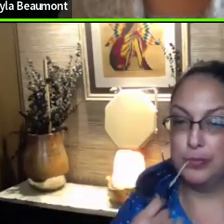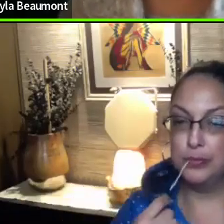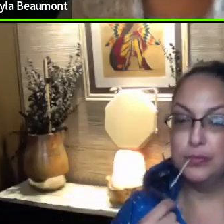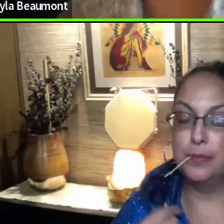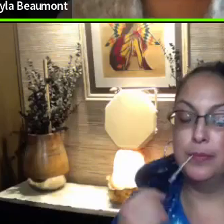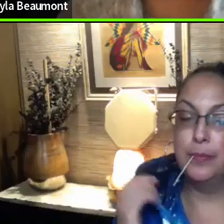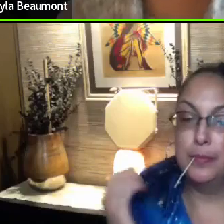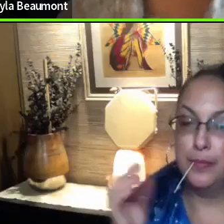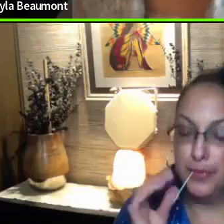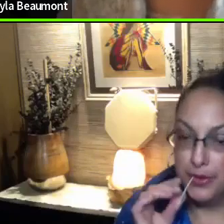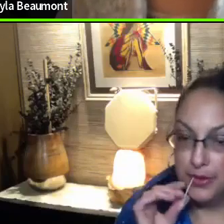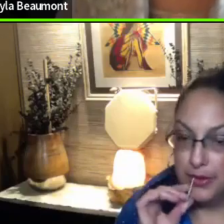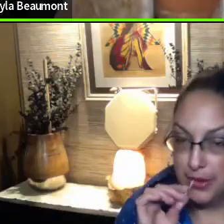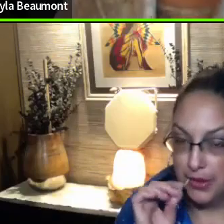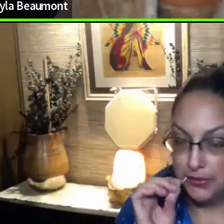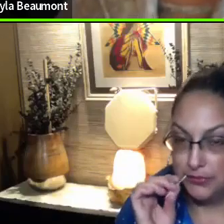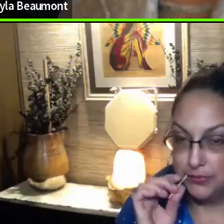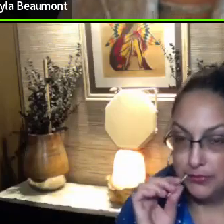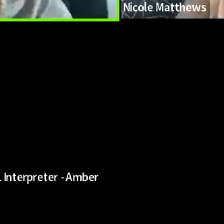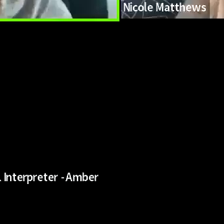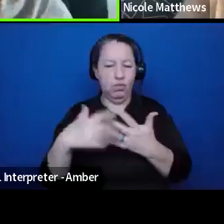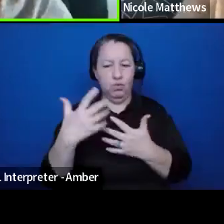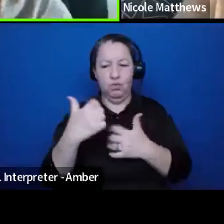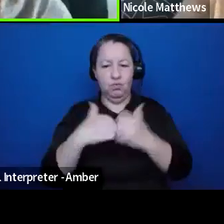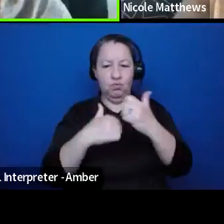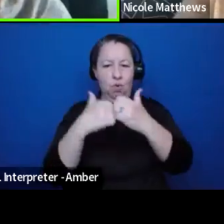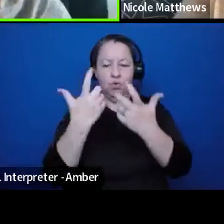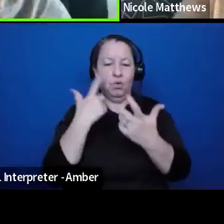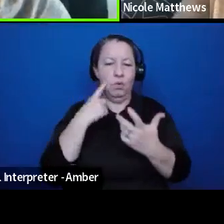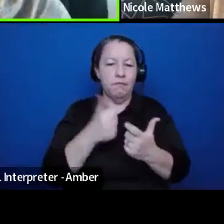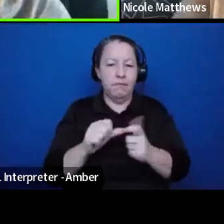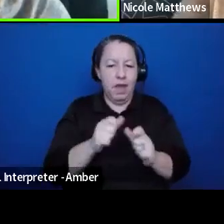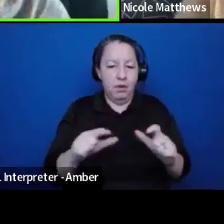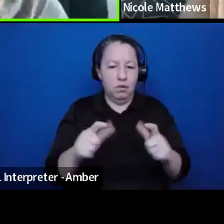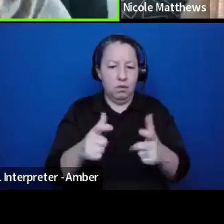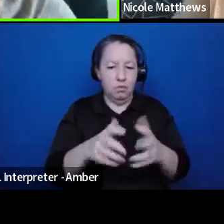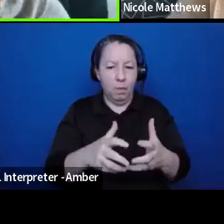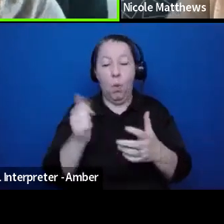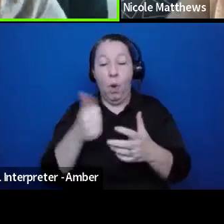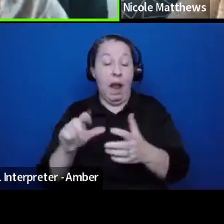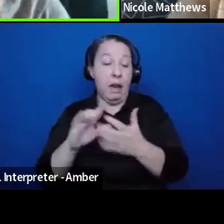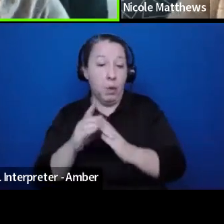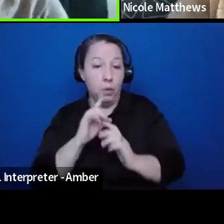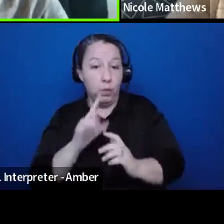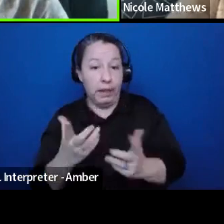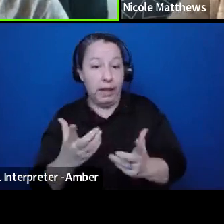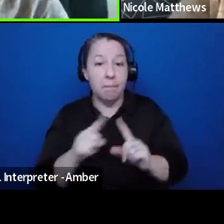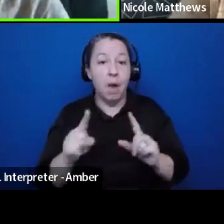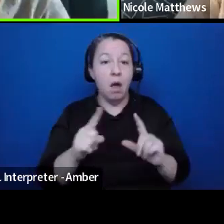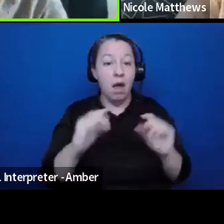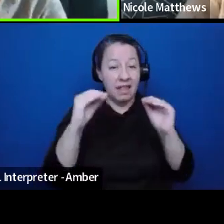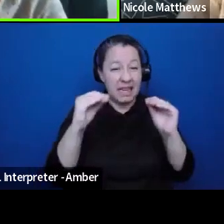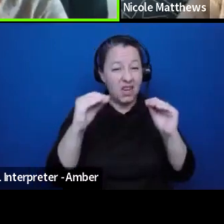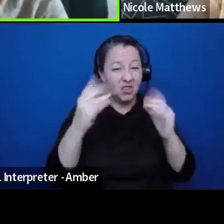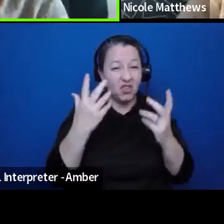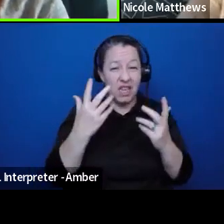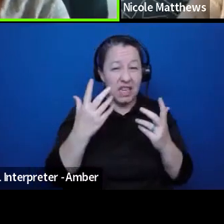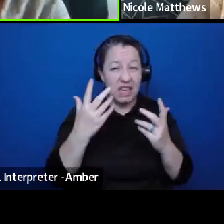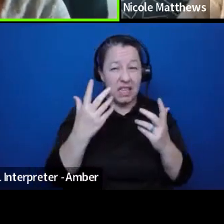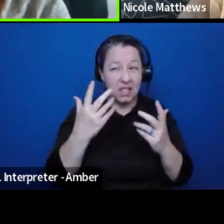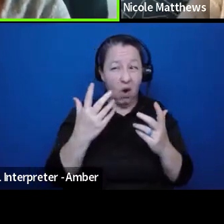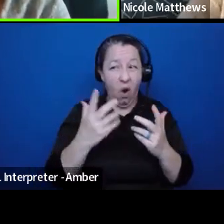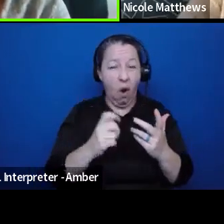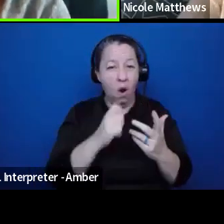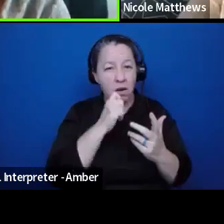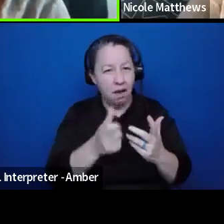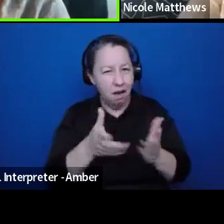any community really, and when the teachings are, how do you say, like maybe off limits to some, and yes, like working